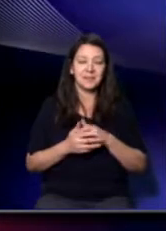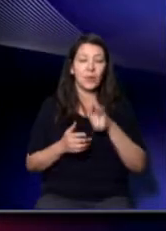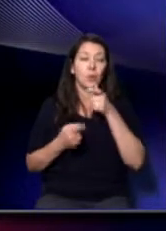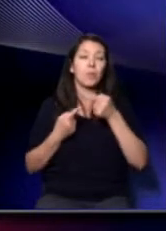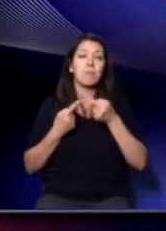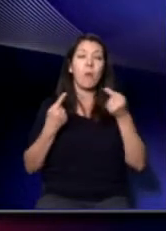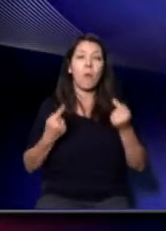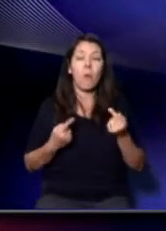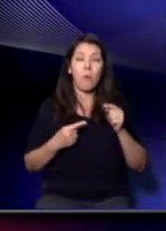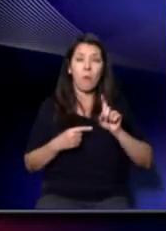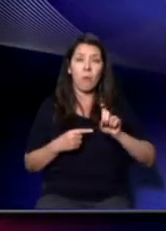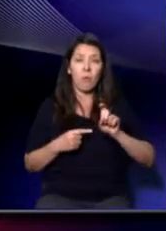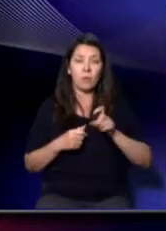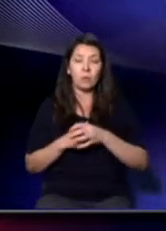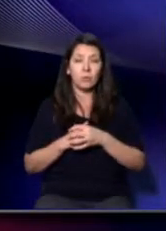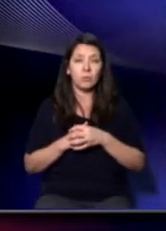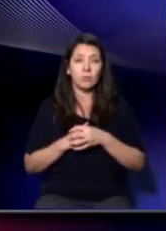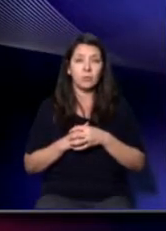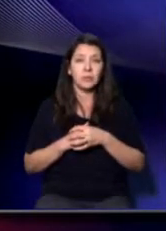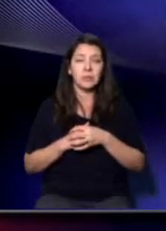Opposed?